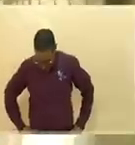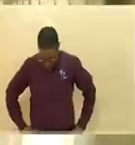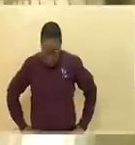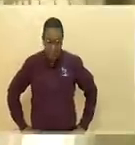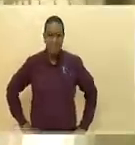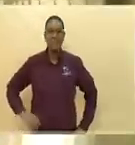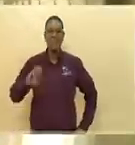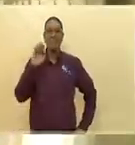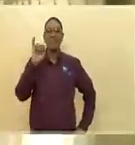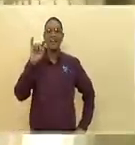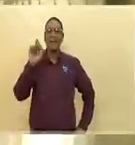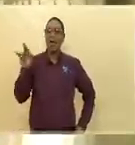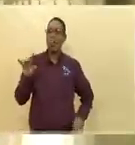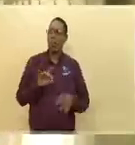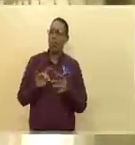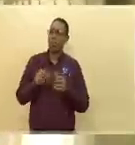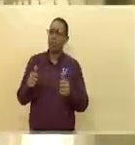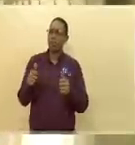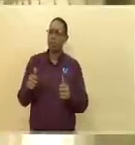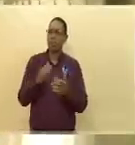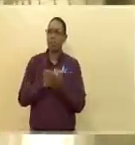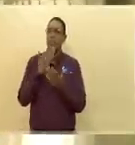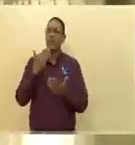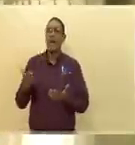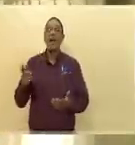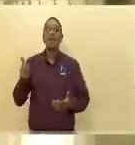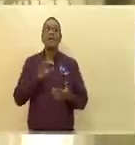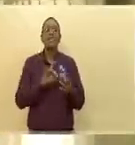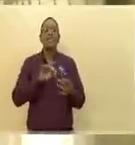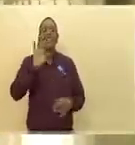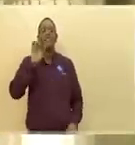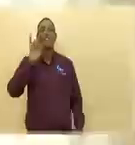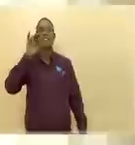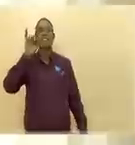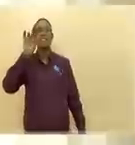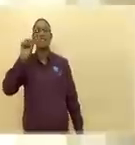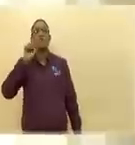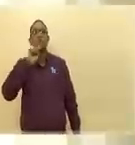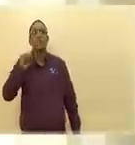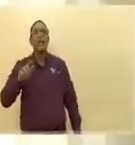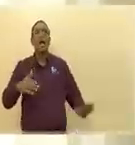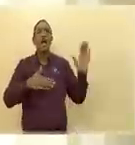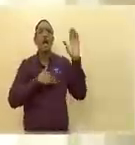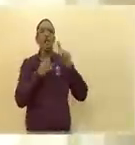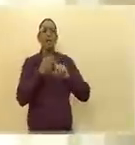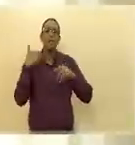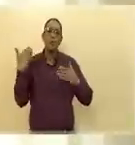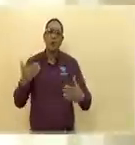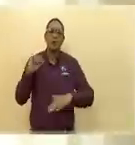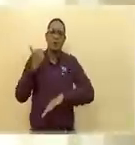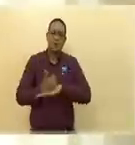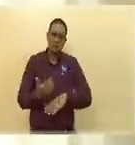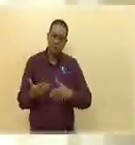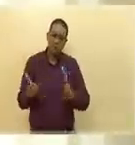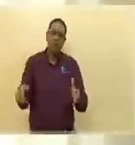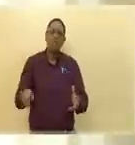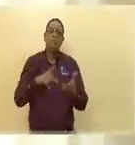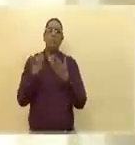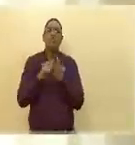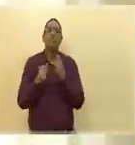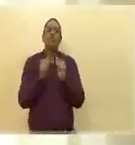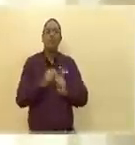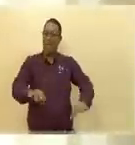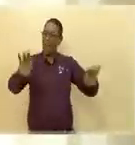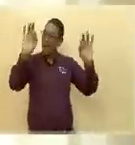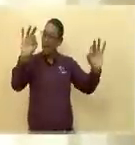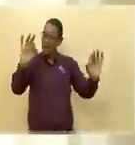Mr. Eyre, thank you so kindly. I heard you say that Fujitsu is committed to executing this project with excellence, and that